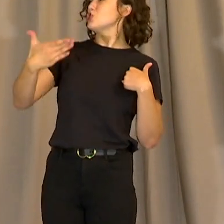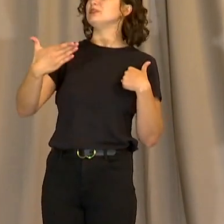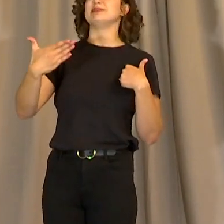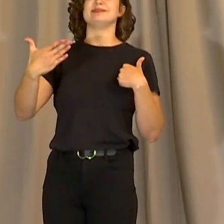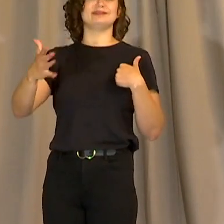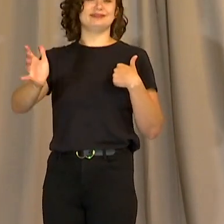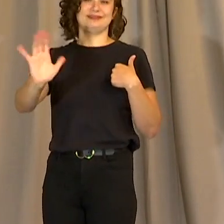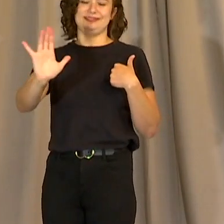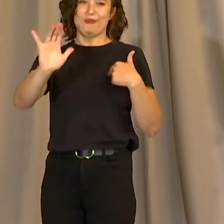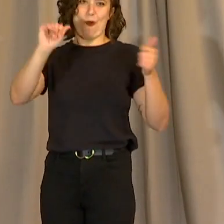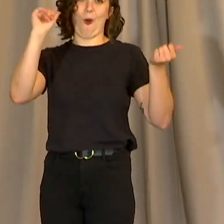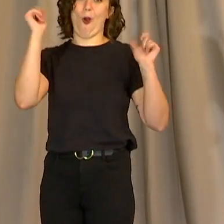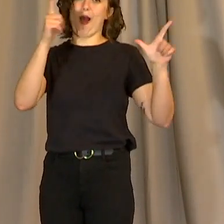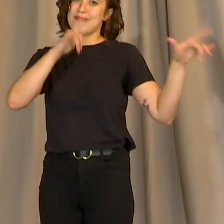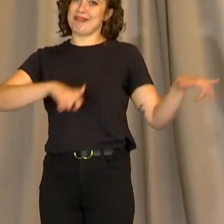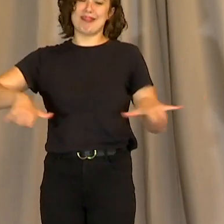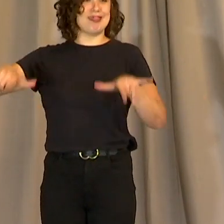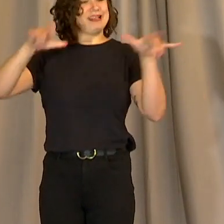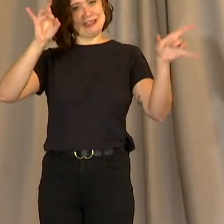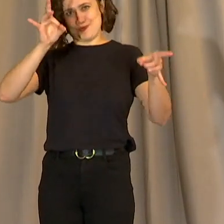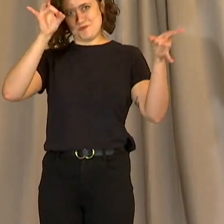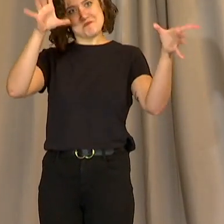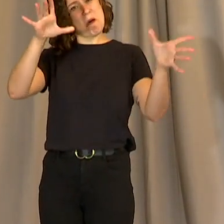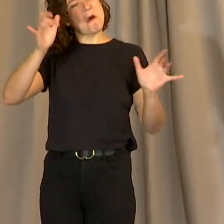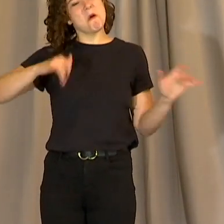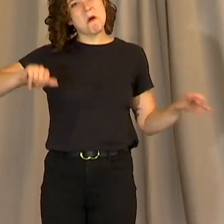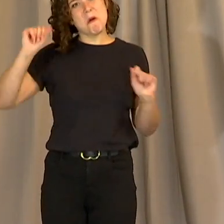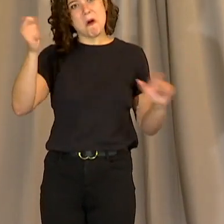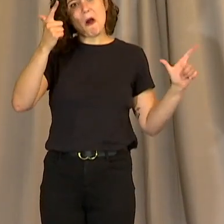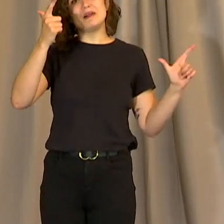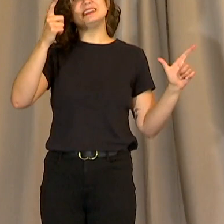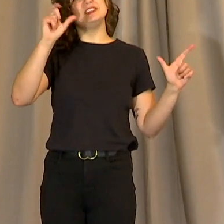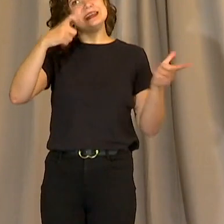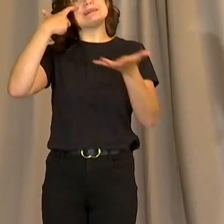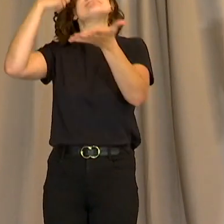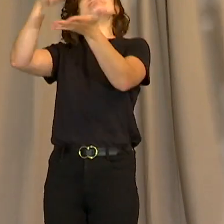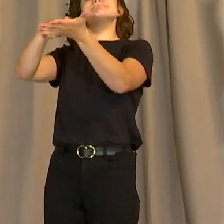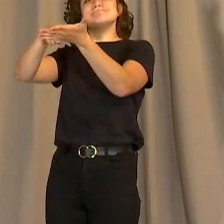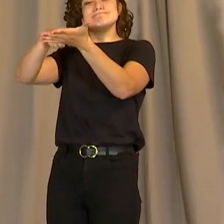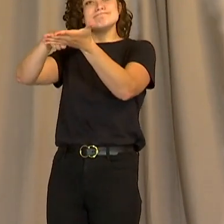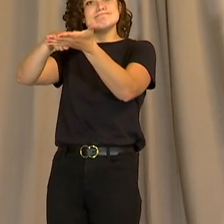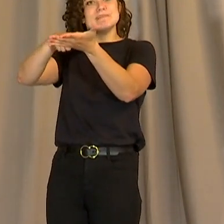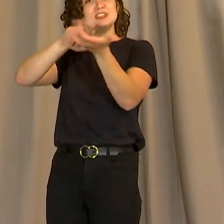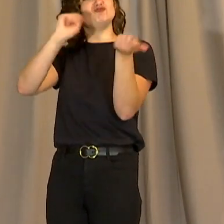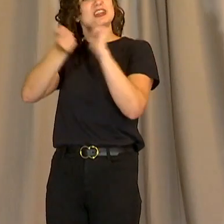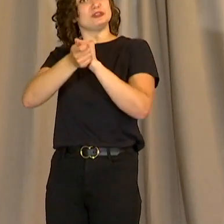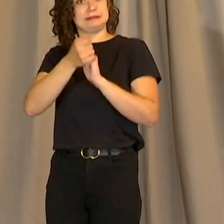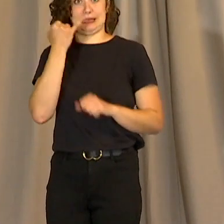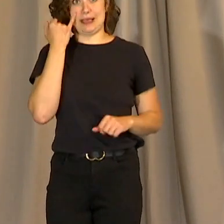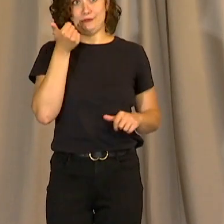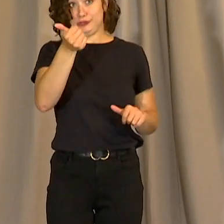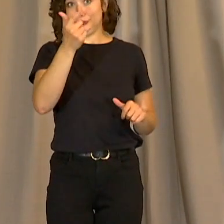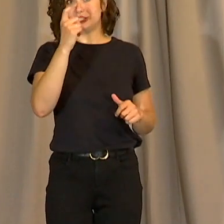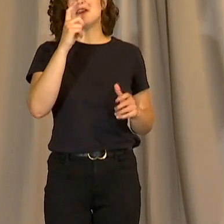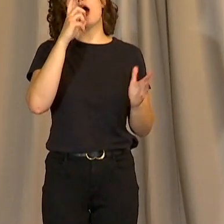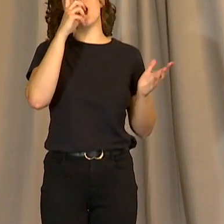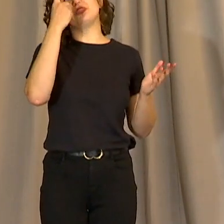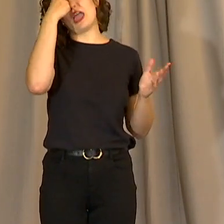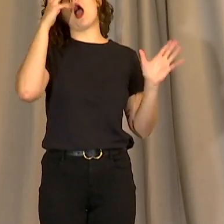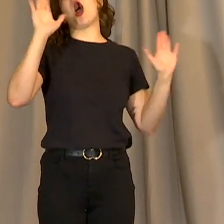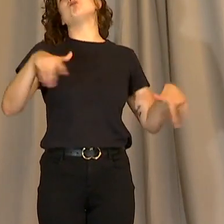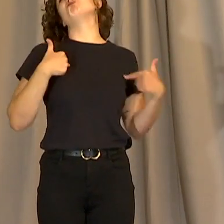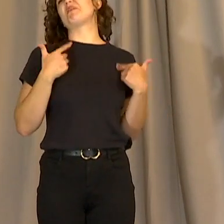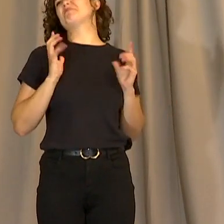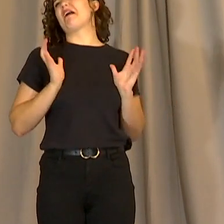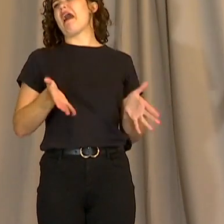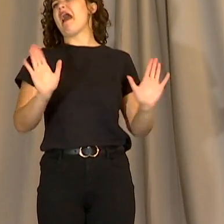accept that for that part so that you can then change it. If you don't know you're raggedy, that's a problem. That's a problem. It would take